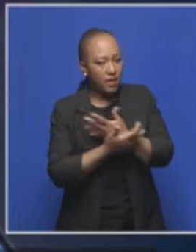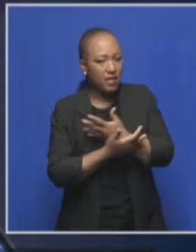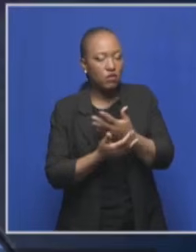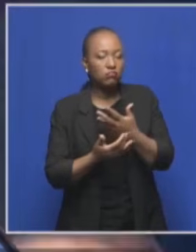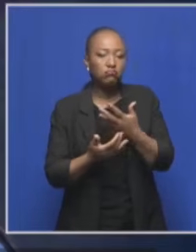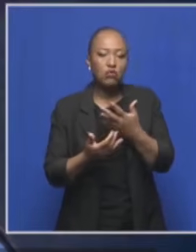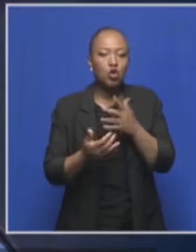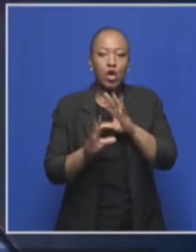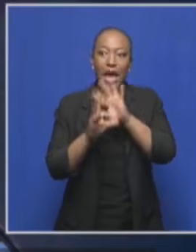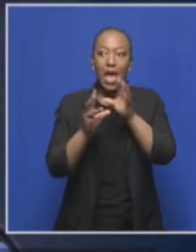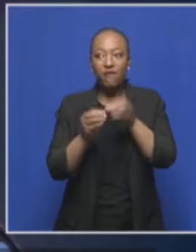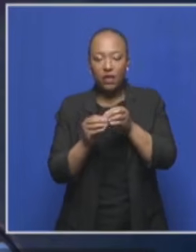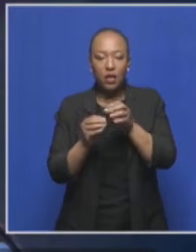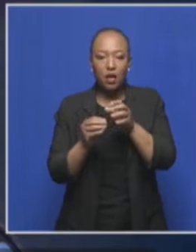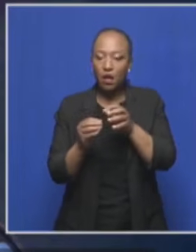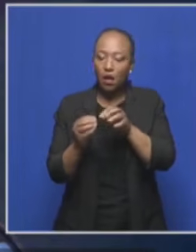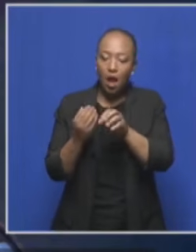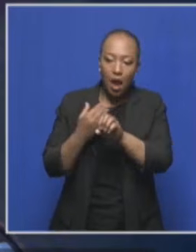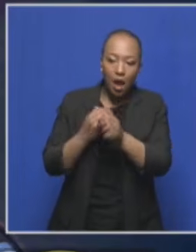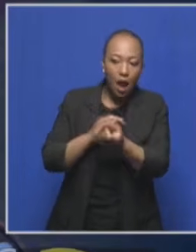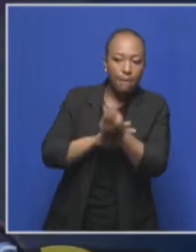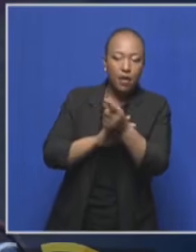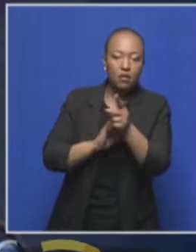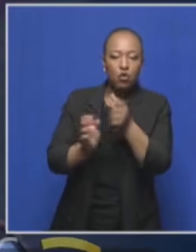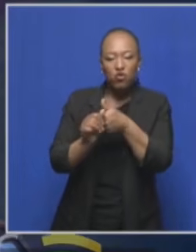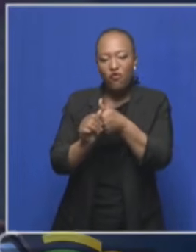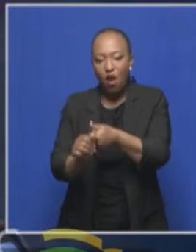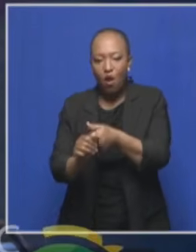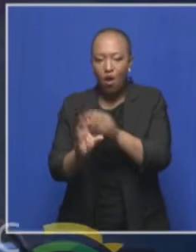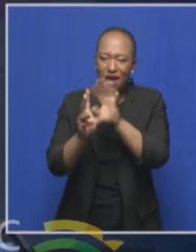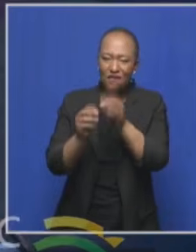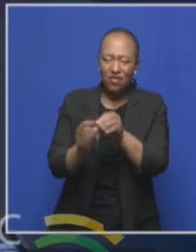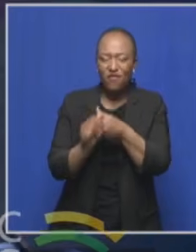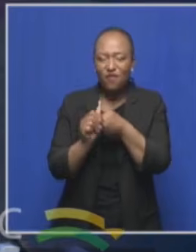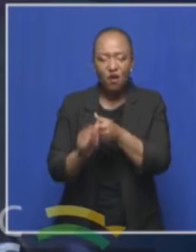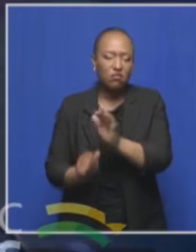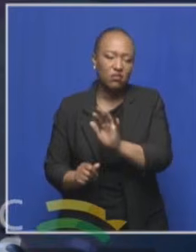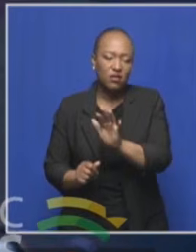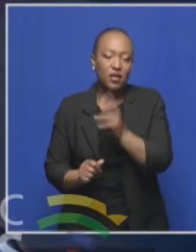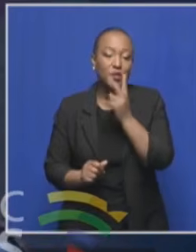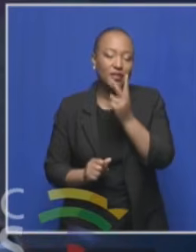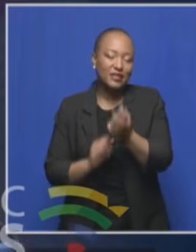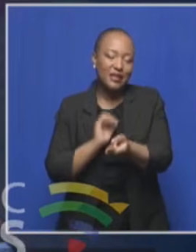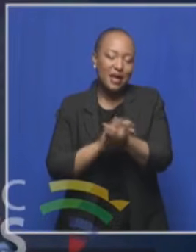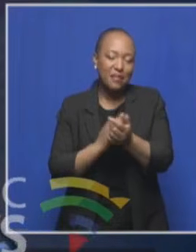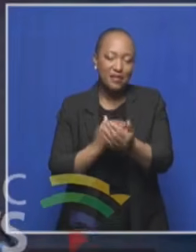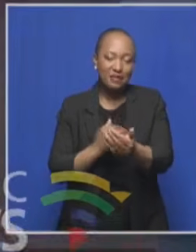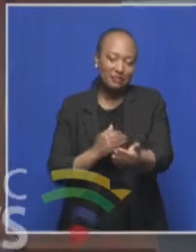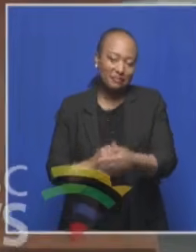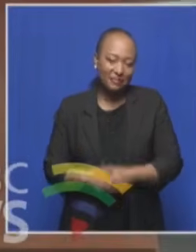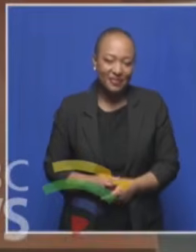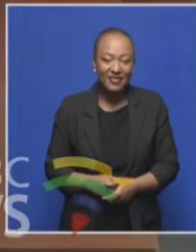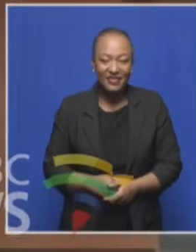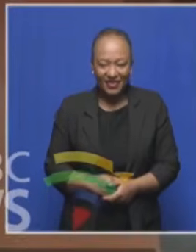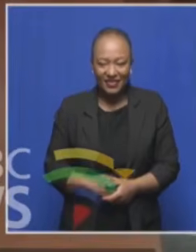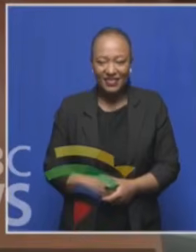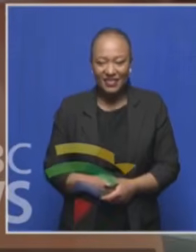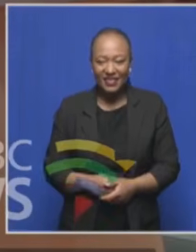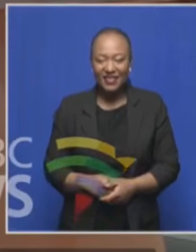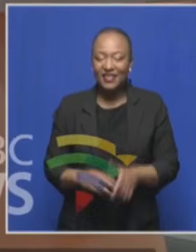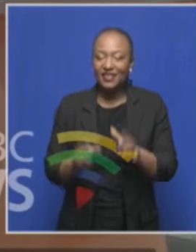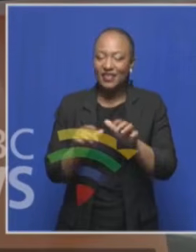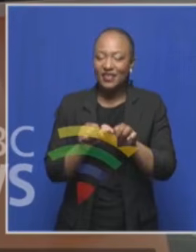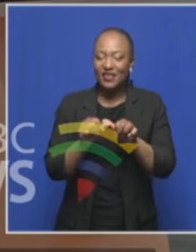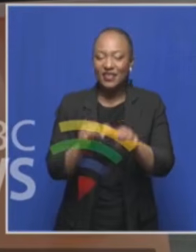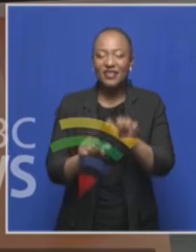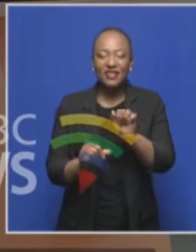those are the ideas that I have in mind for now. But yeah. Okay. Let's see what happens. You know? But it continues.